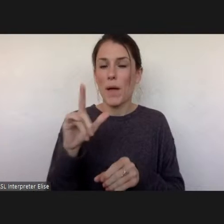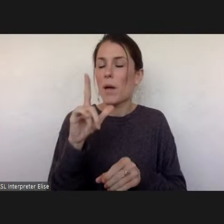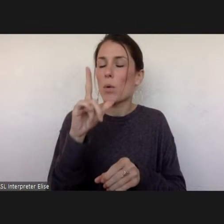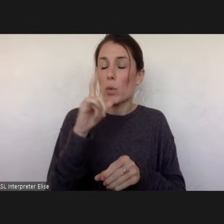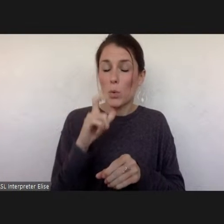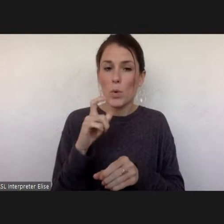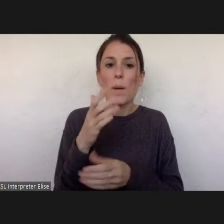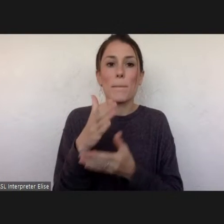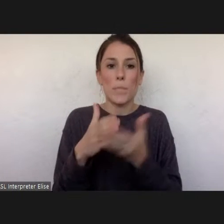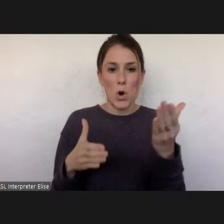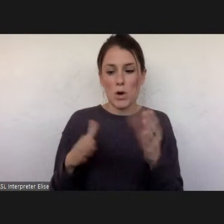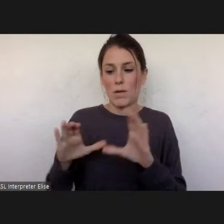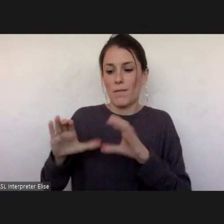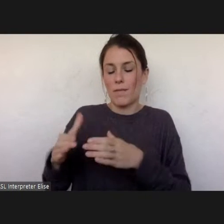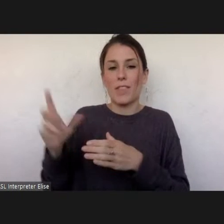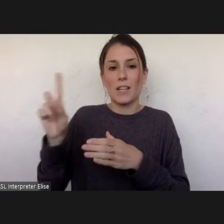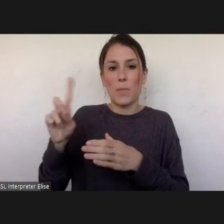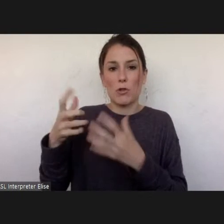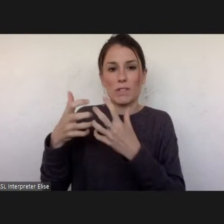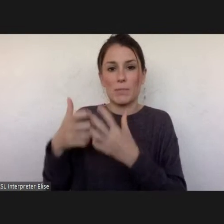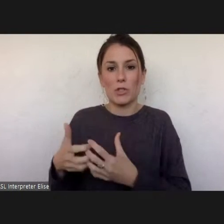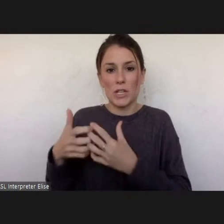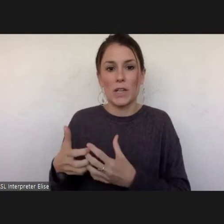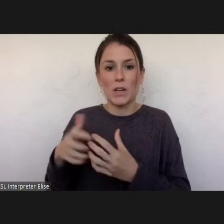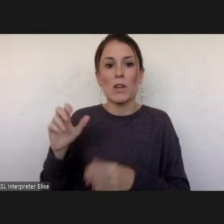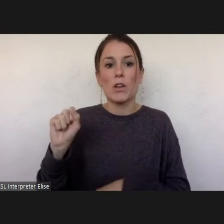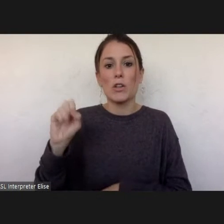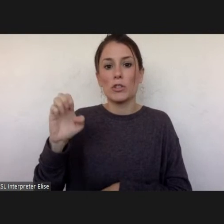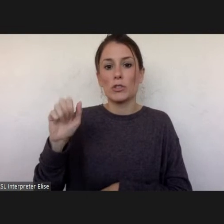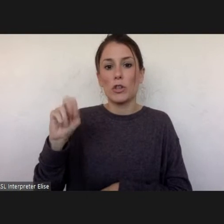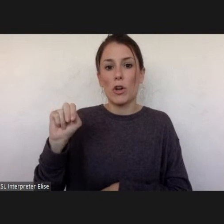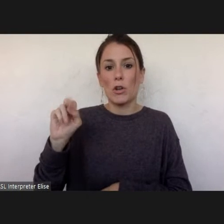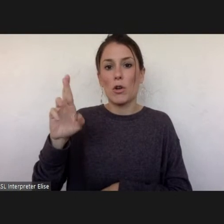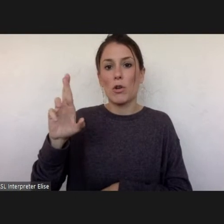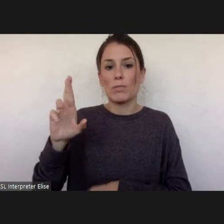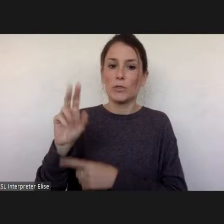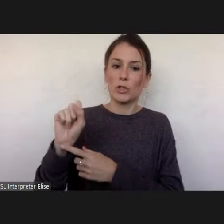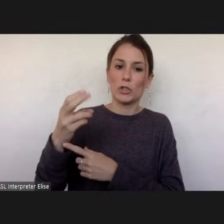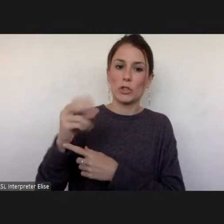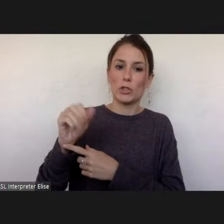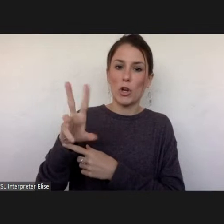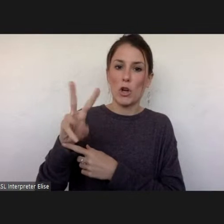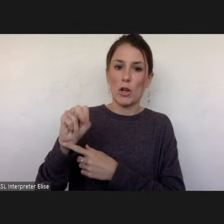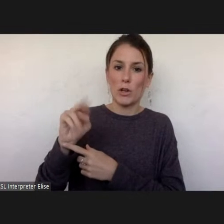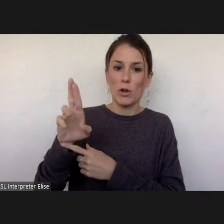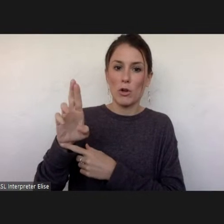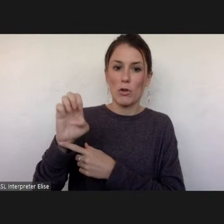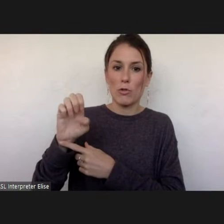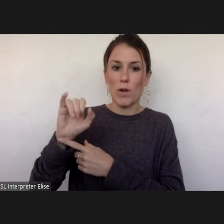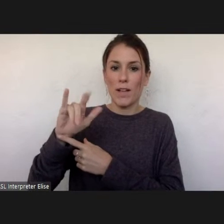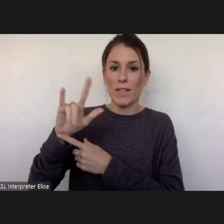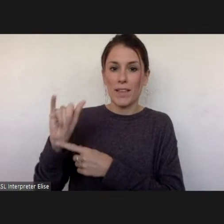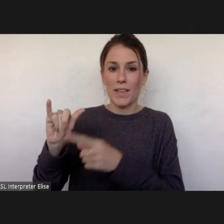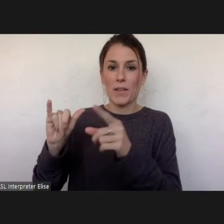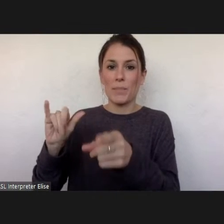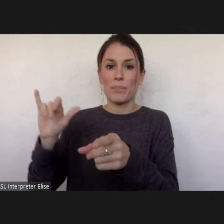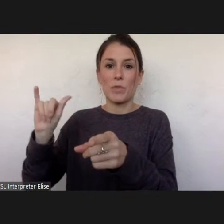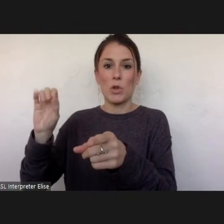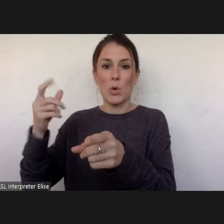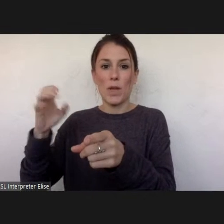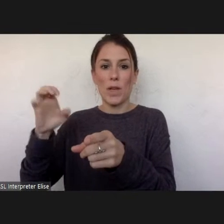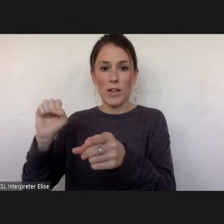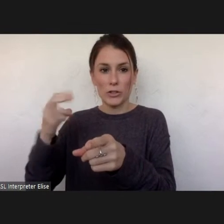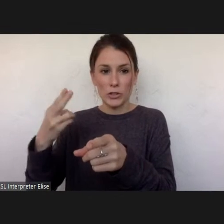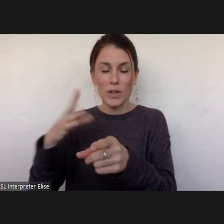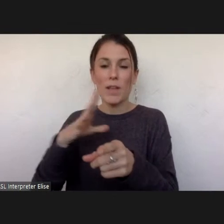Democracy Machine, Shawn Reilly, Yogesh Maitreya, and Astrid González. I